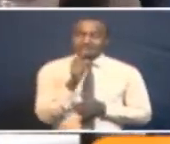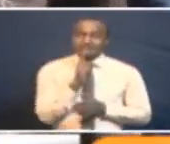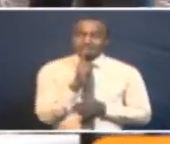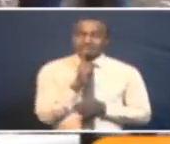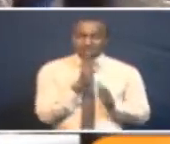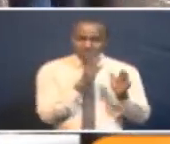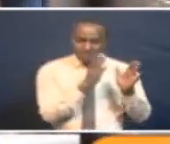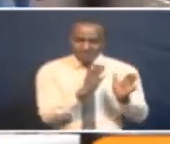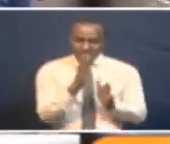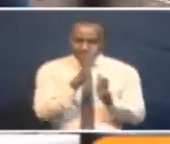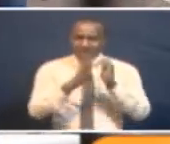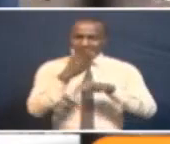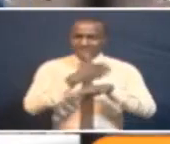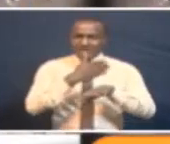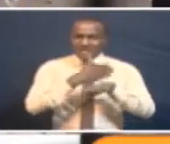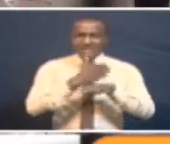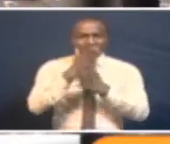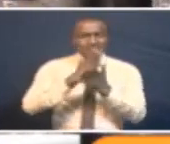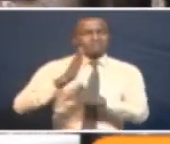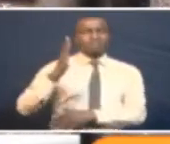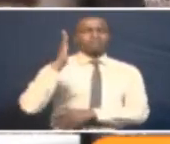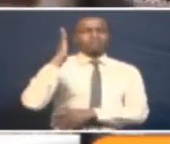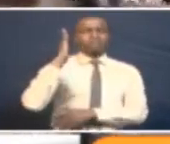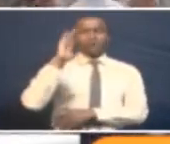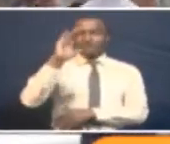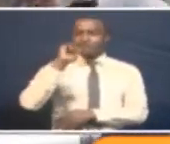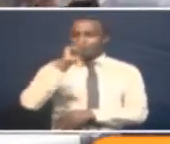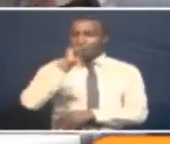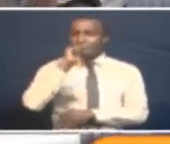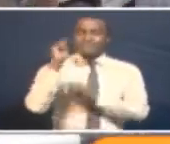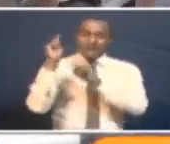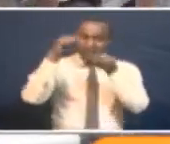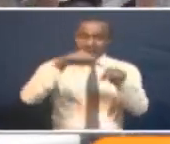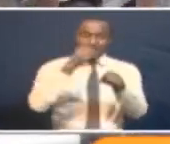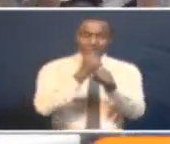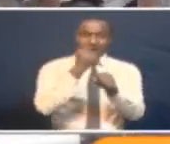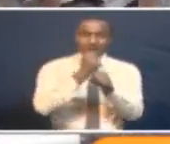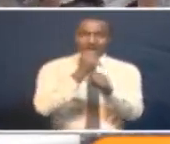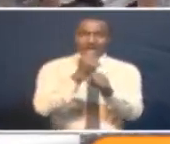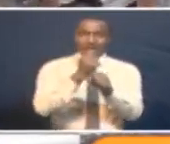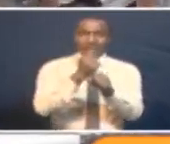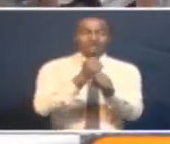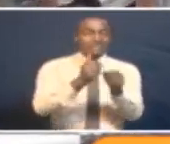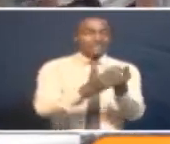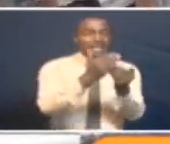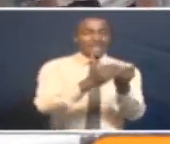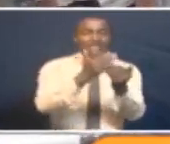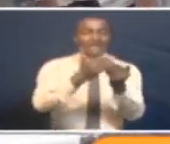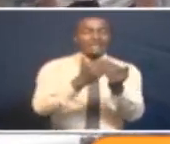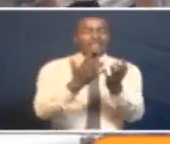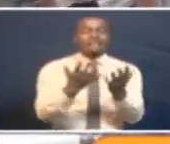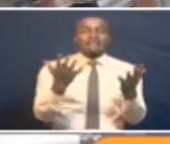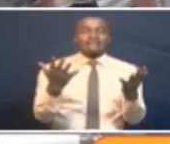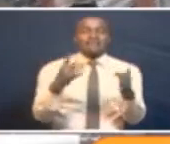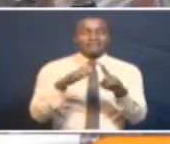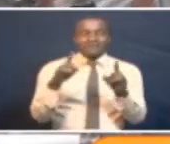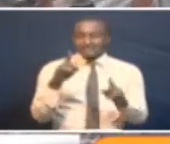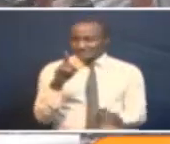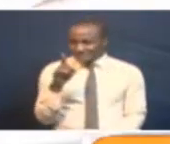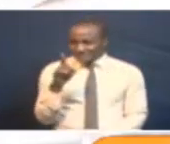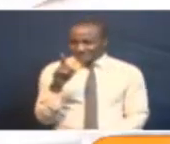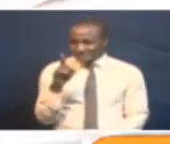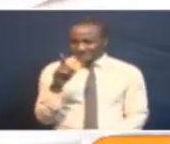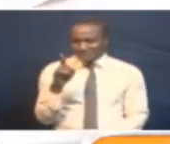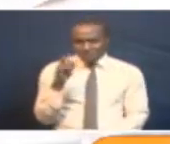night guards from as far as Tanzania are employed and trusted with property worth millions, yet they have suspect work